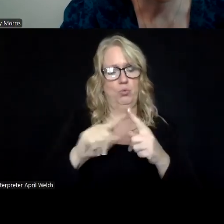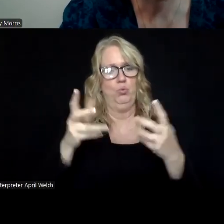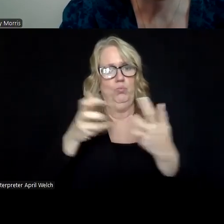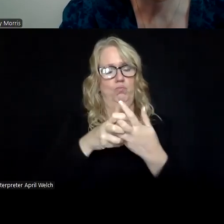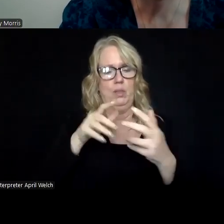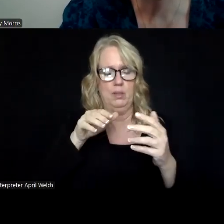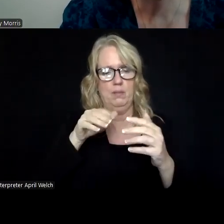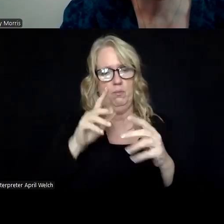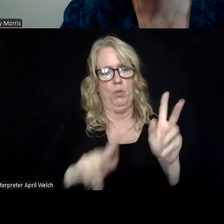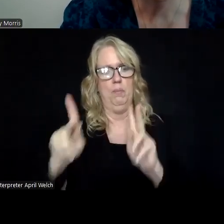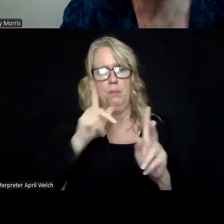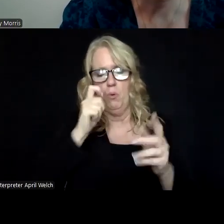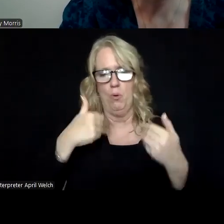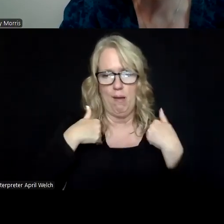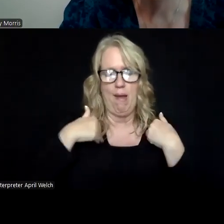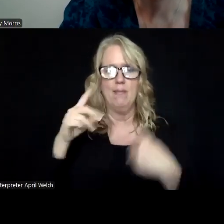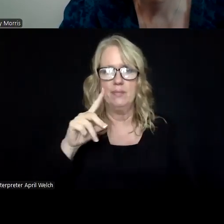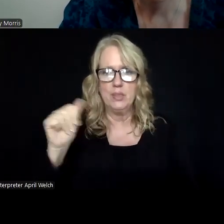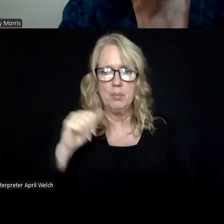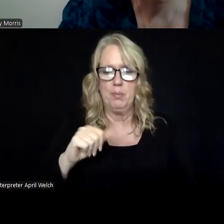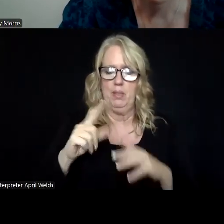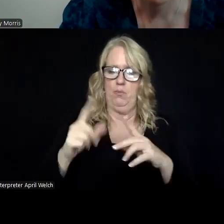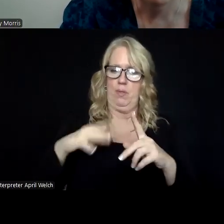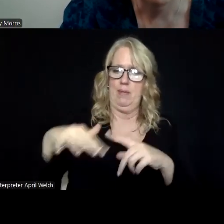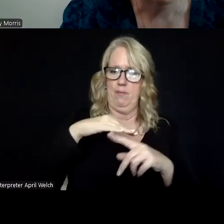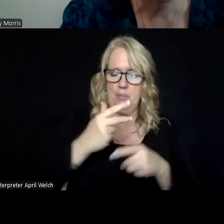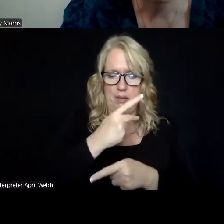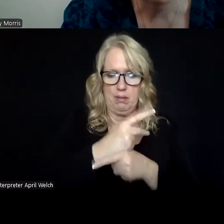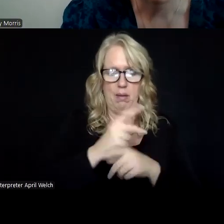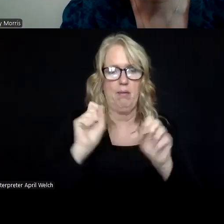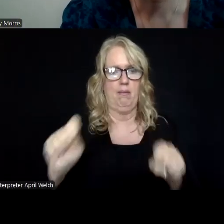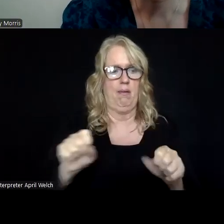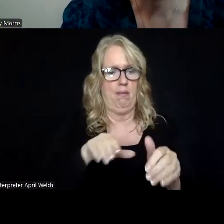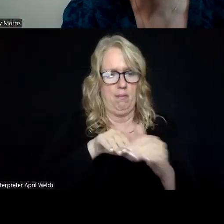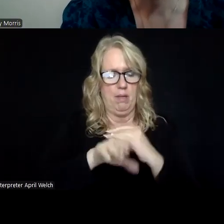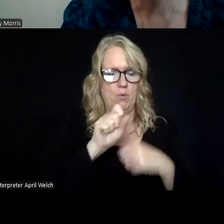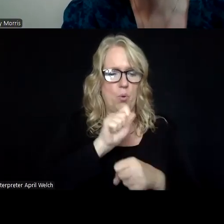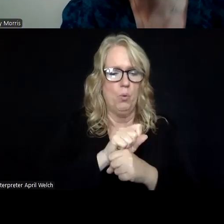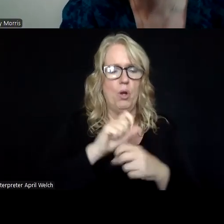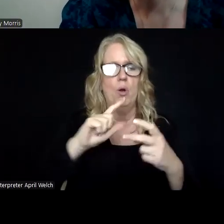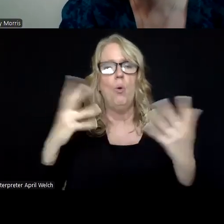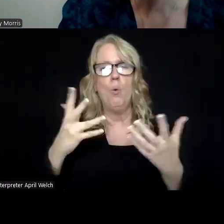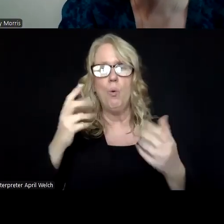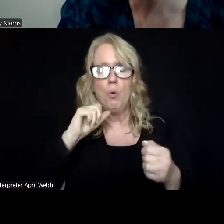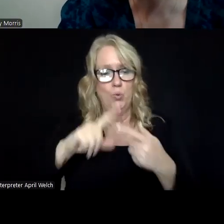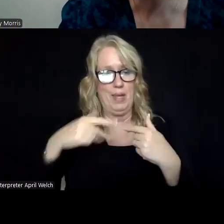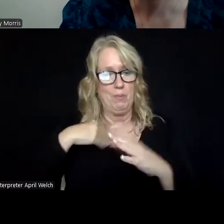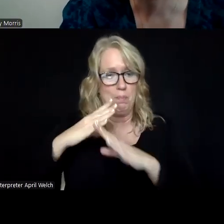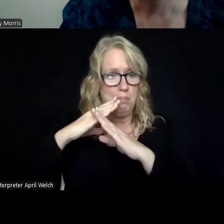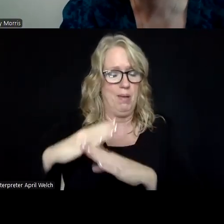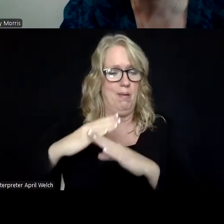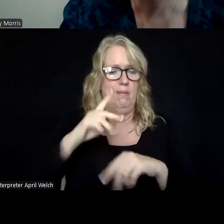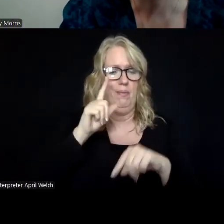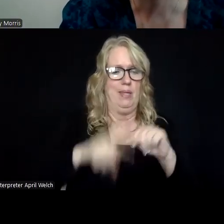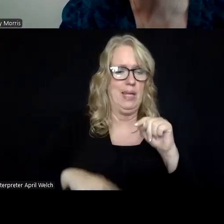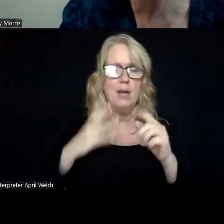have disabilities. What our environment of care, can they get in the door to work there? Or do we have a barrier right there that prevents people from